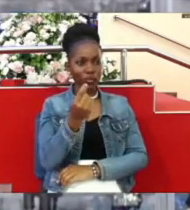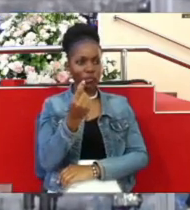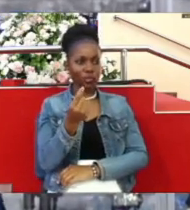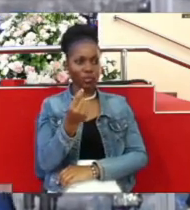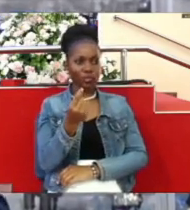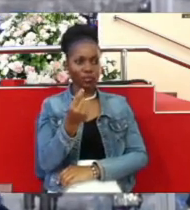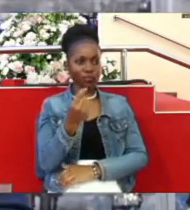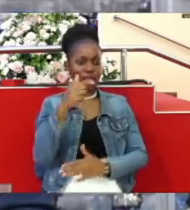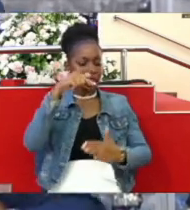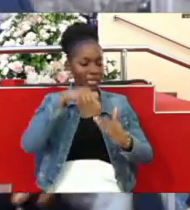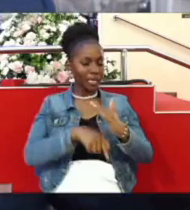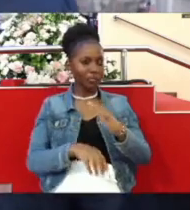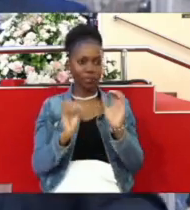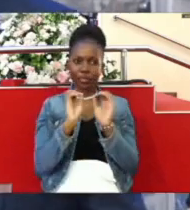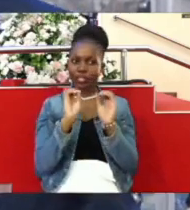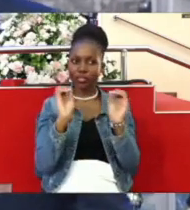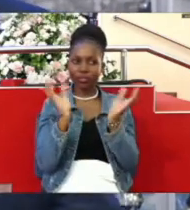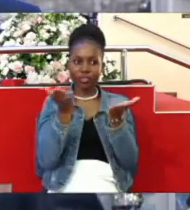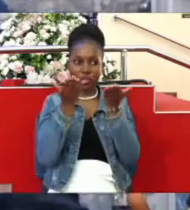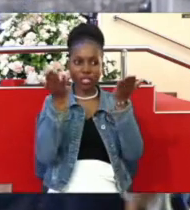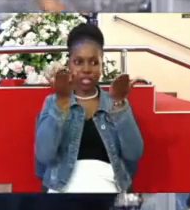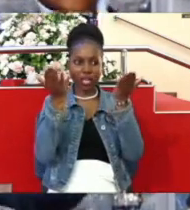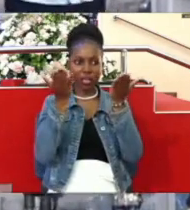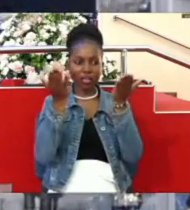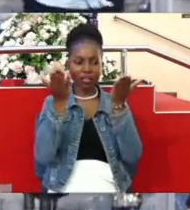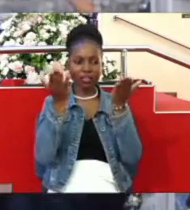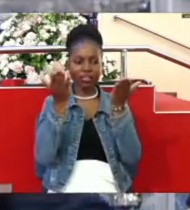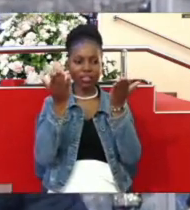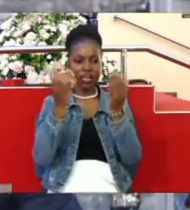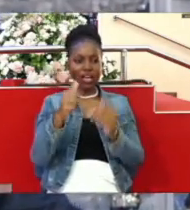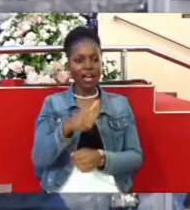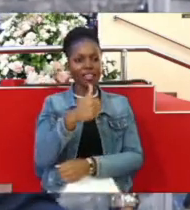water. The second well, the guy